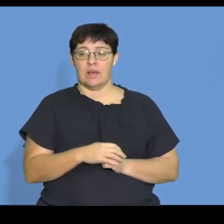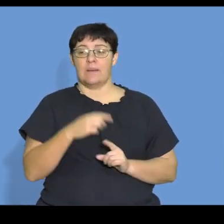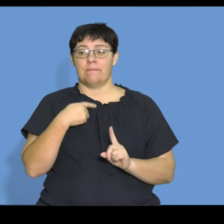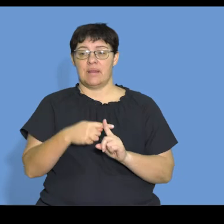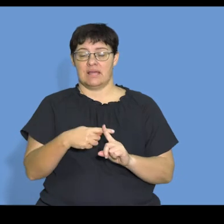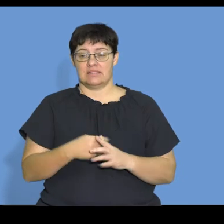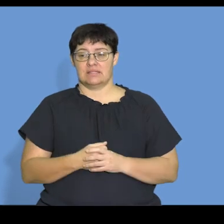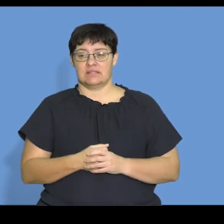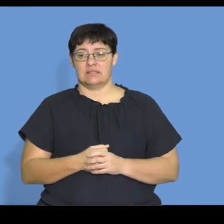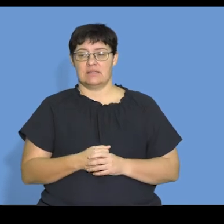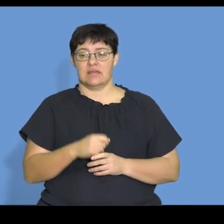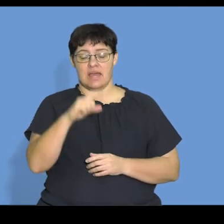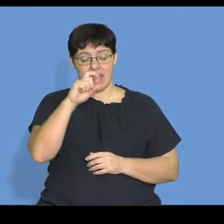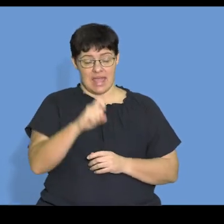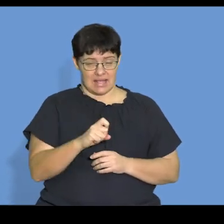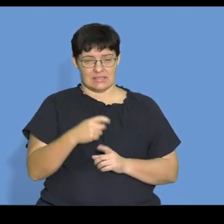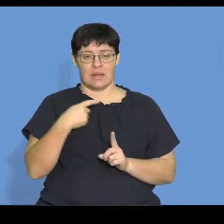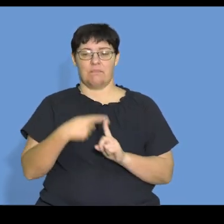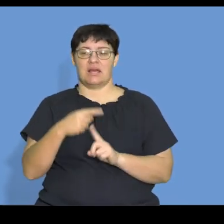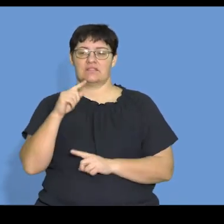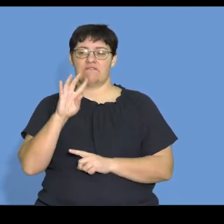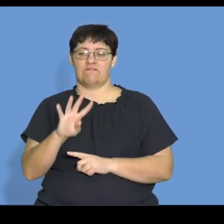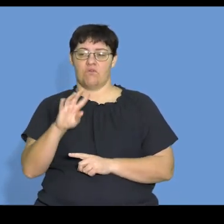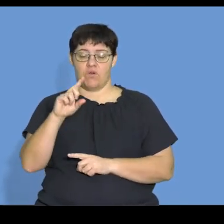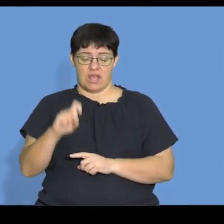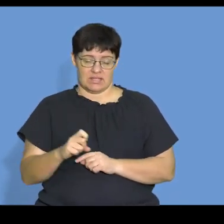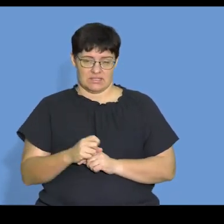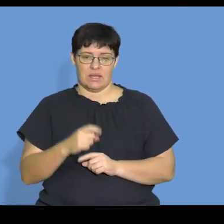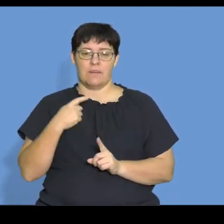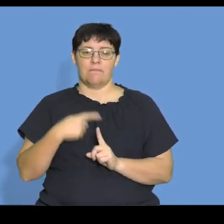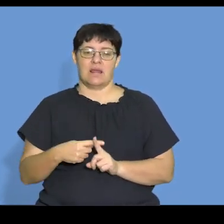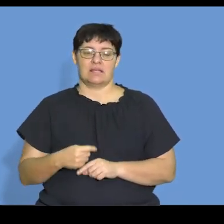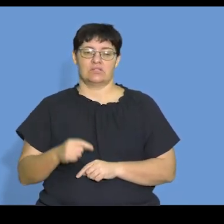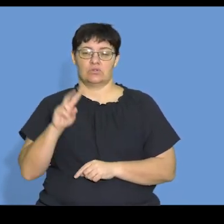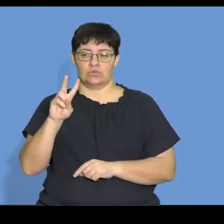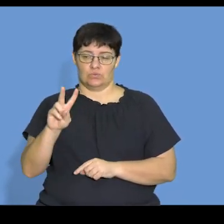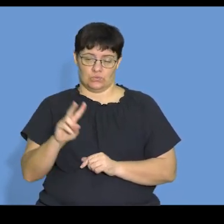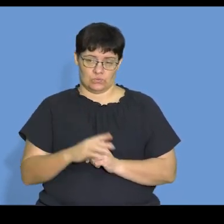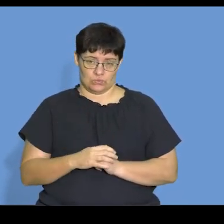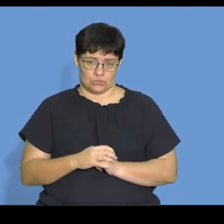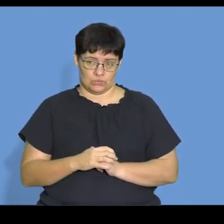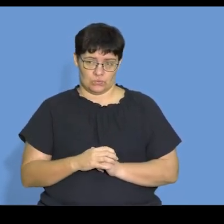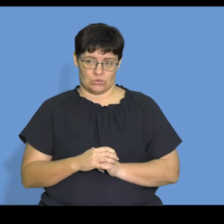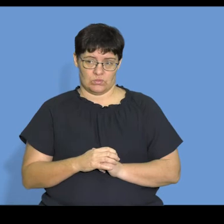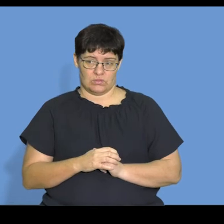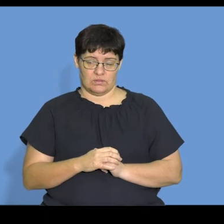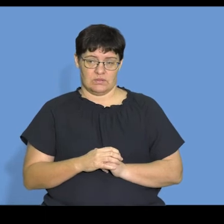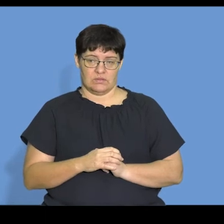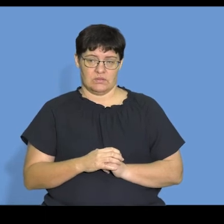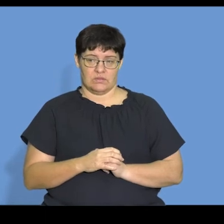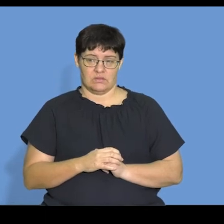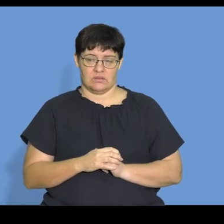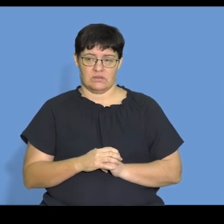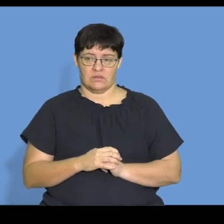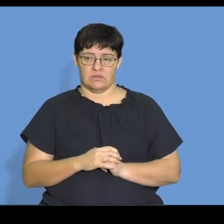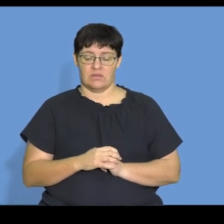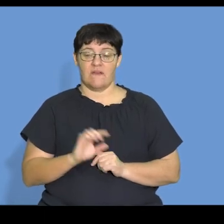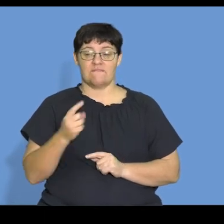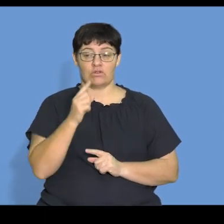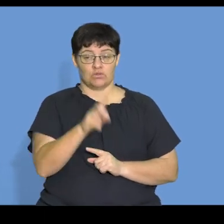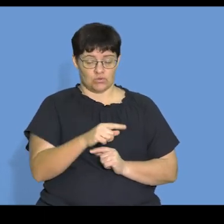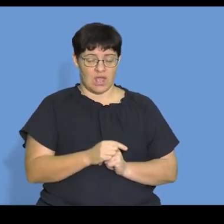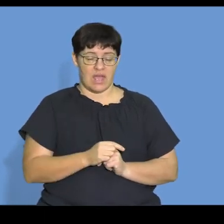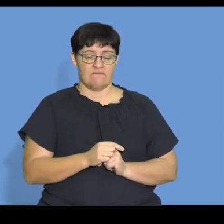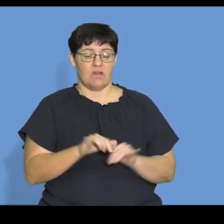plus x plus 4x plus 2. And then the first two terms have a